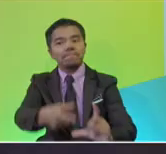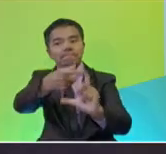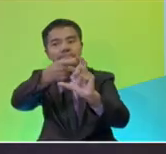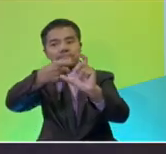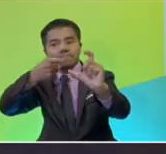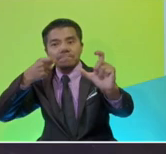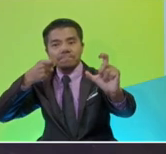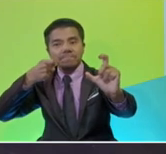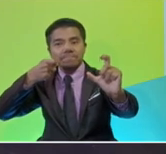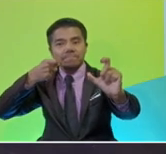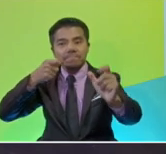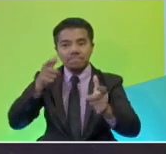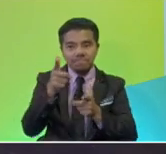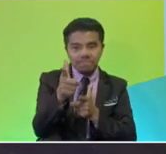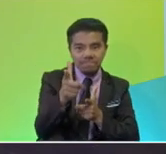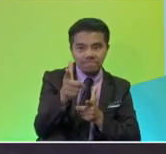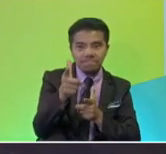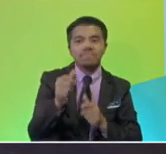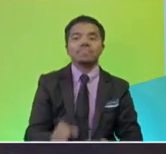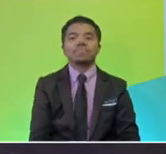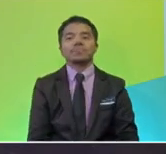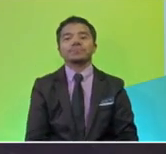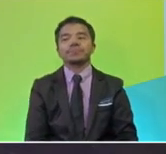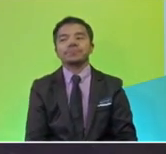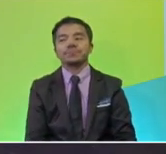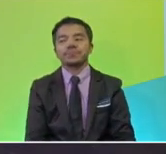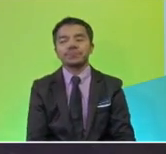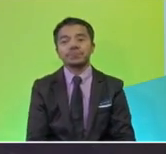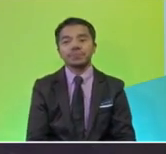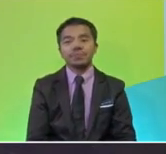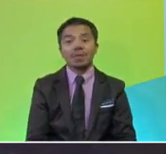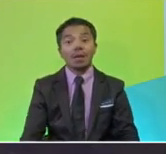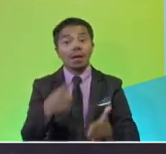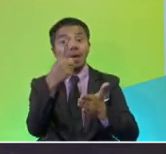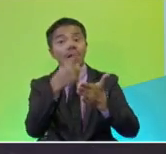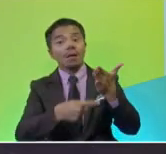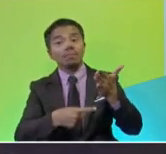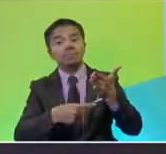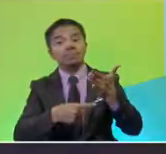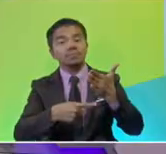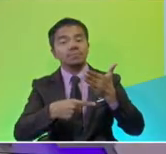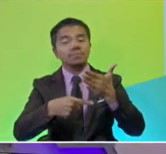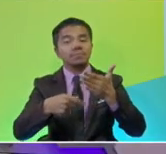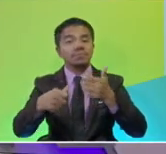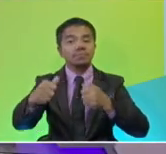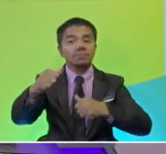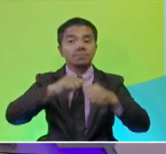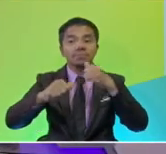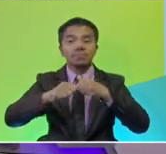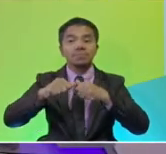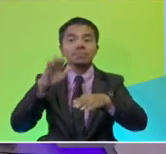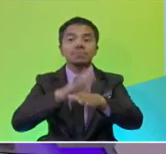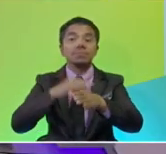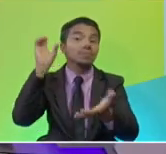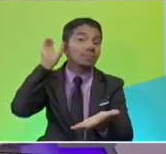So you're not hunting the deer, but the bullseye. Alright, so how did our pupils do for this activity? So our students did very well in this because they managed to find the specific